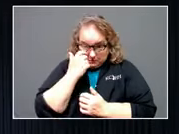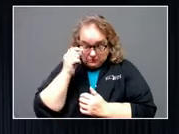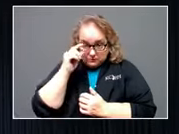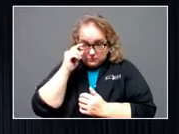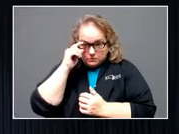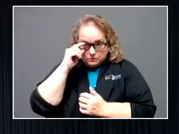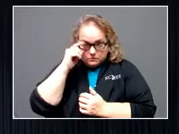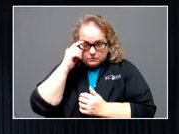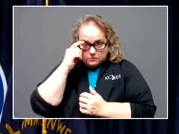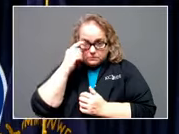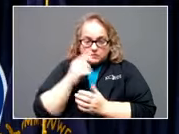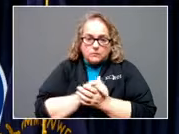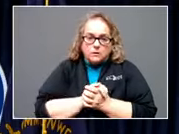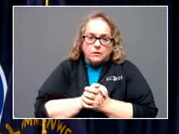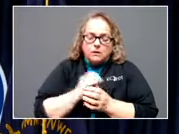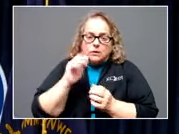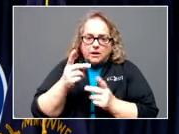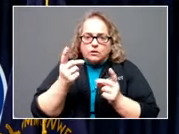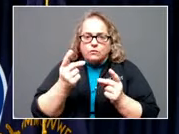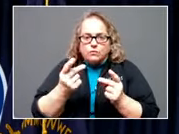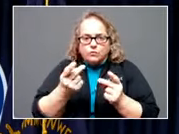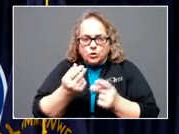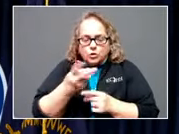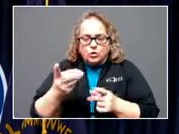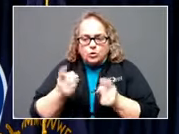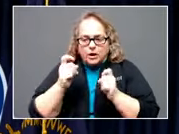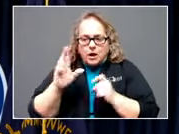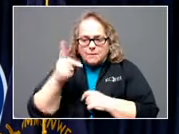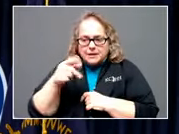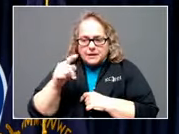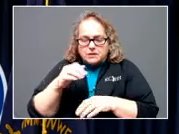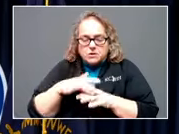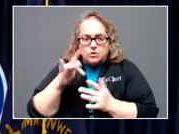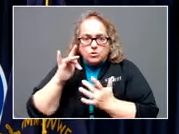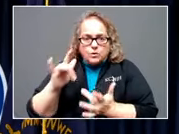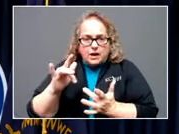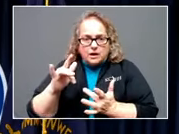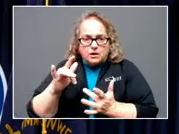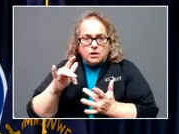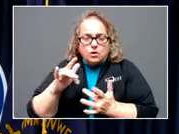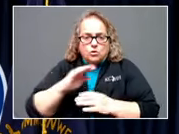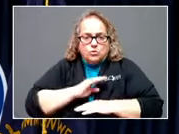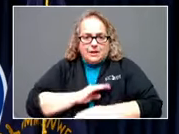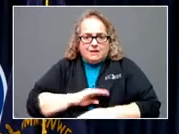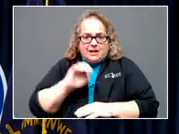All right, a few quick updates on tornado relief efforts, and then we'll get to questions that I know will likely be on